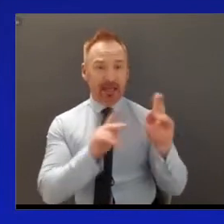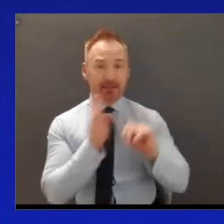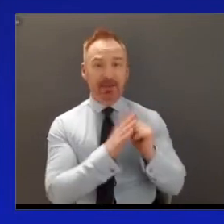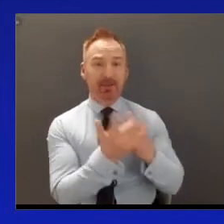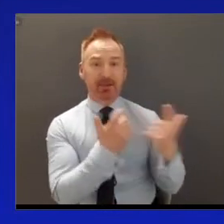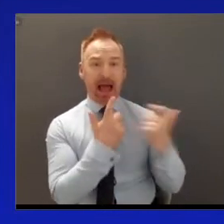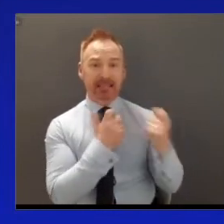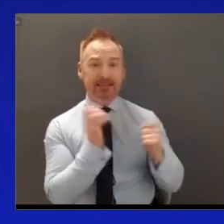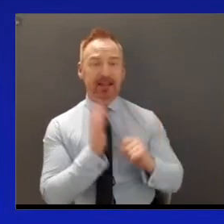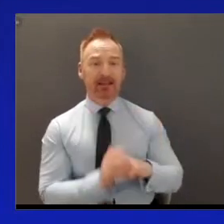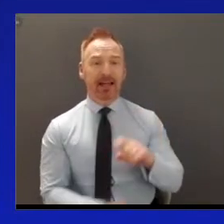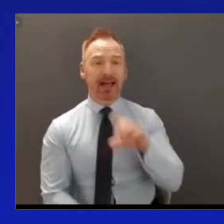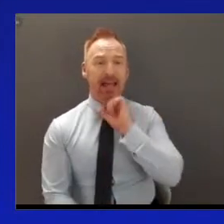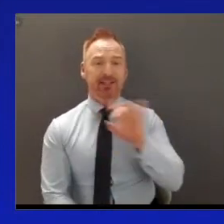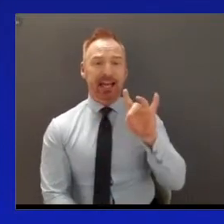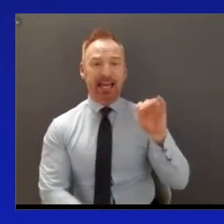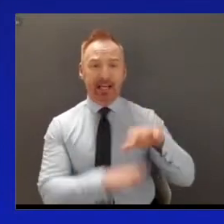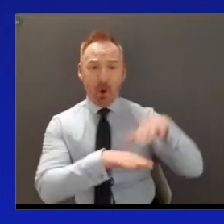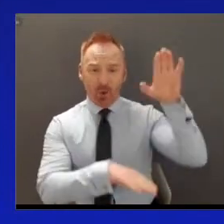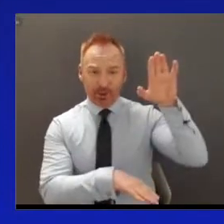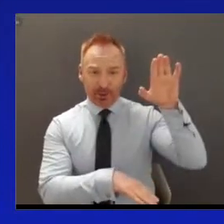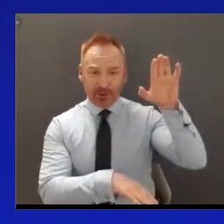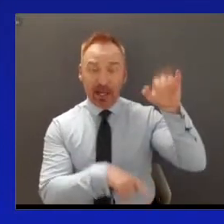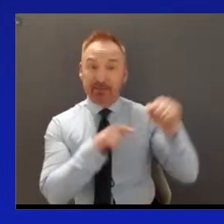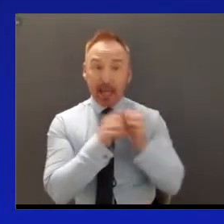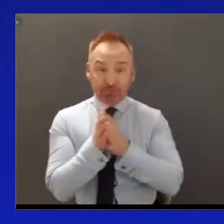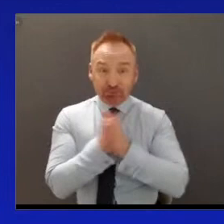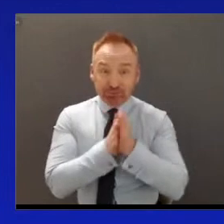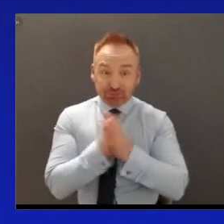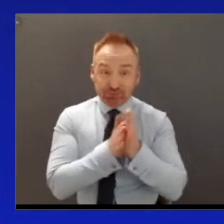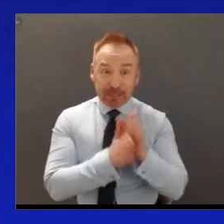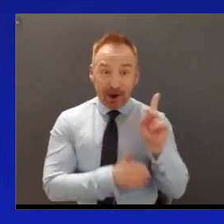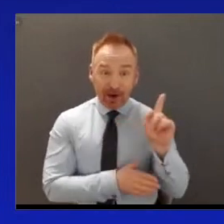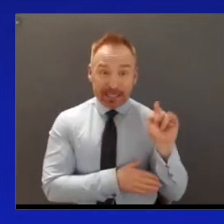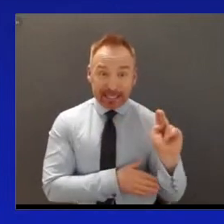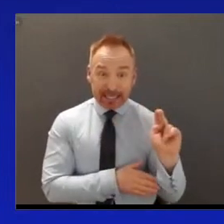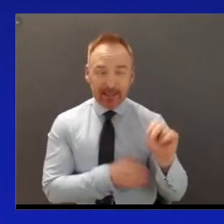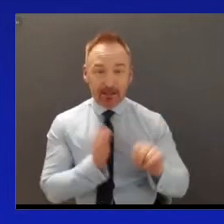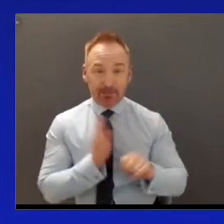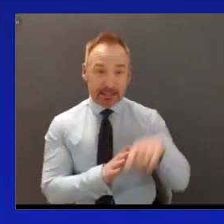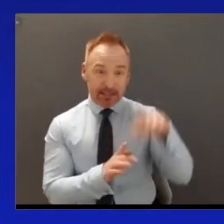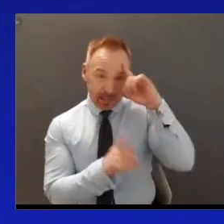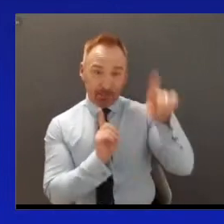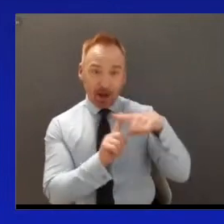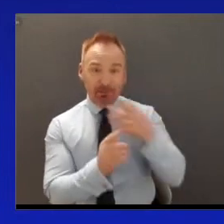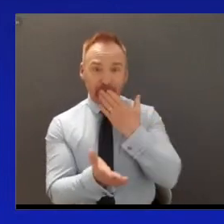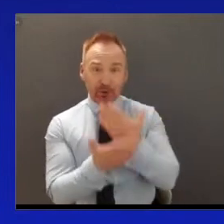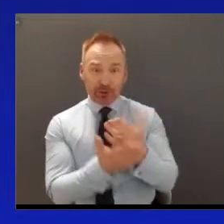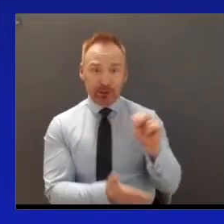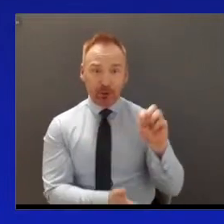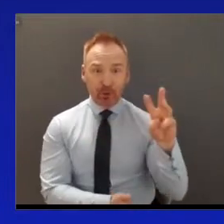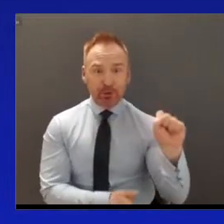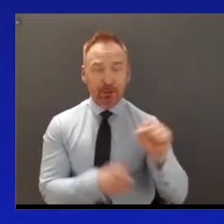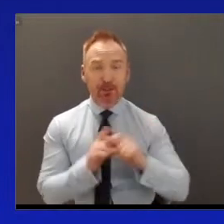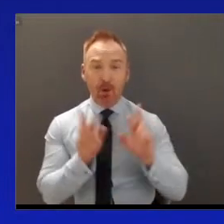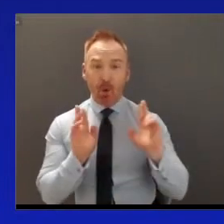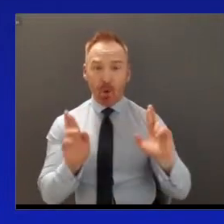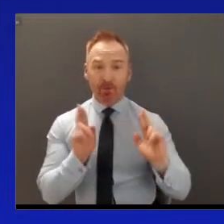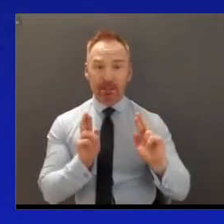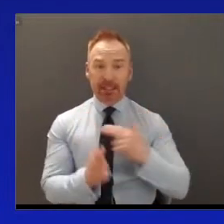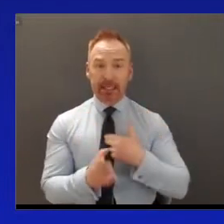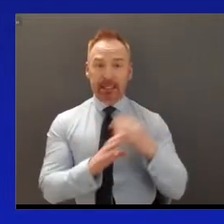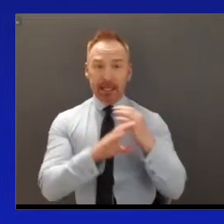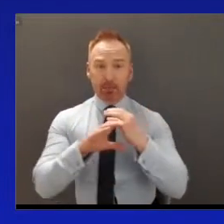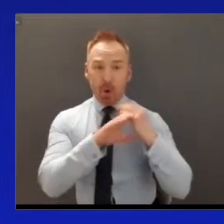them, and they're all keen. It's good news. So I hope that we'll be able to have mobile clinics. So some of them have